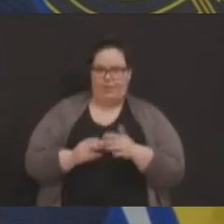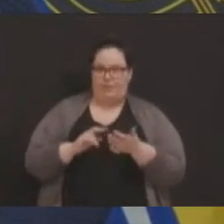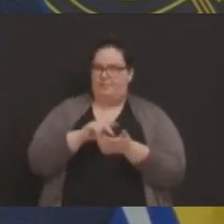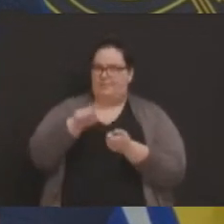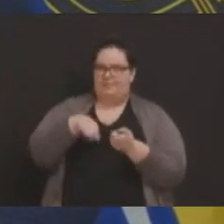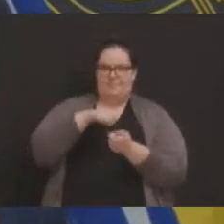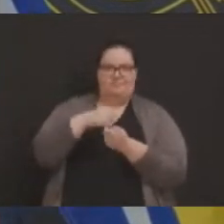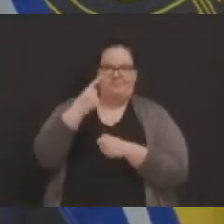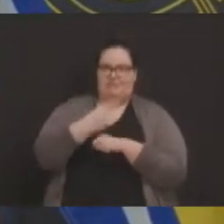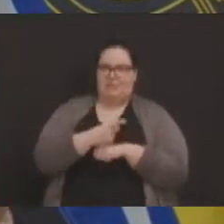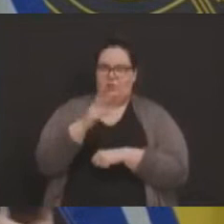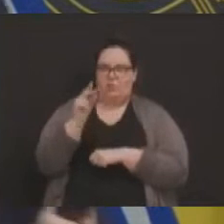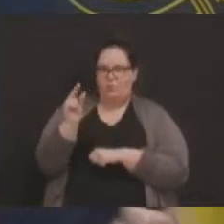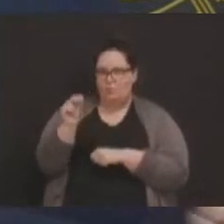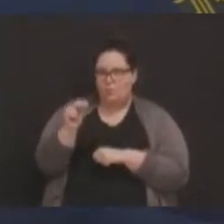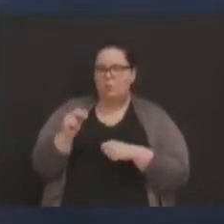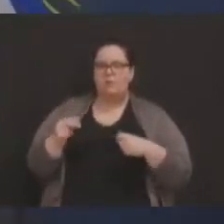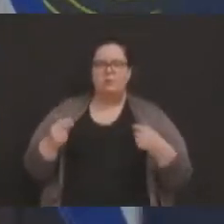their traveling.